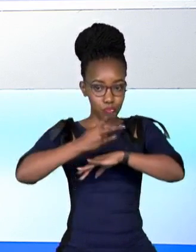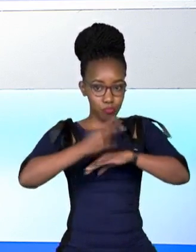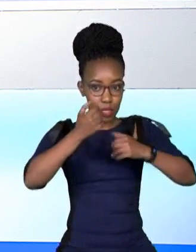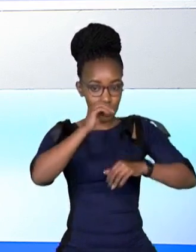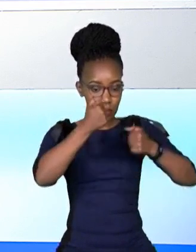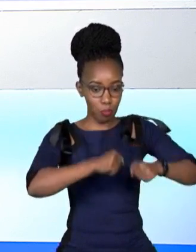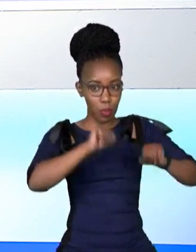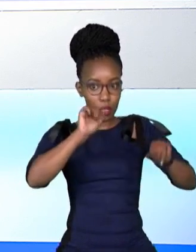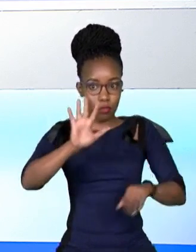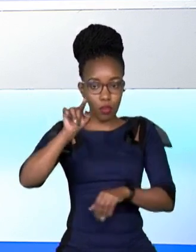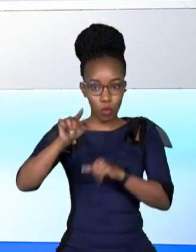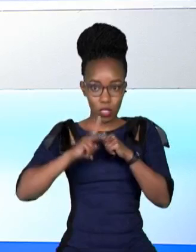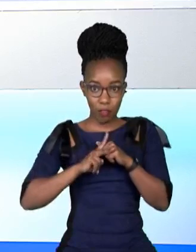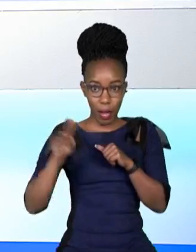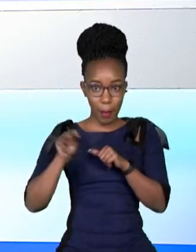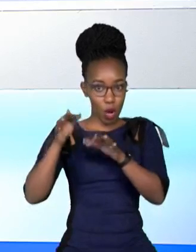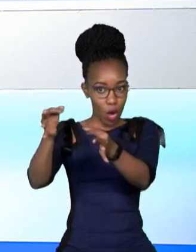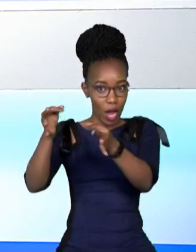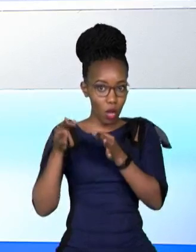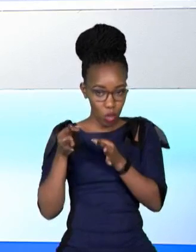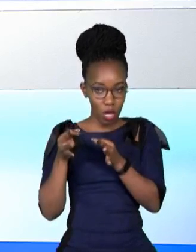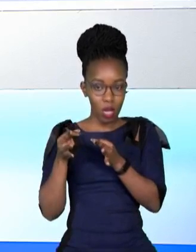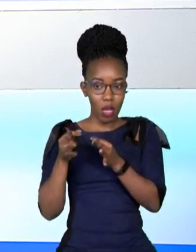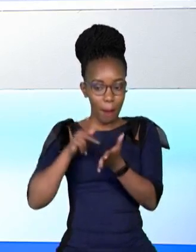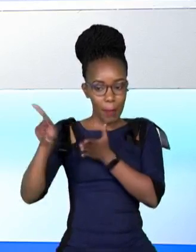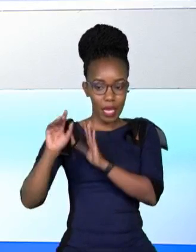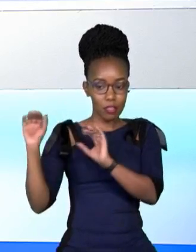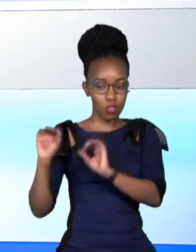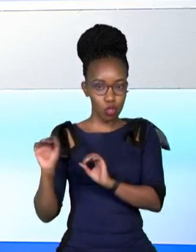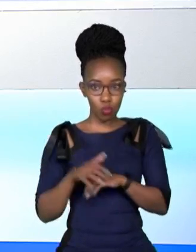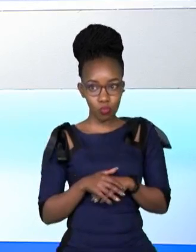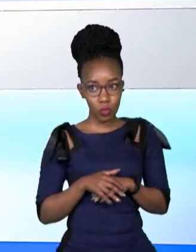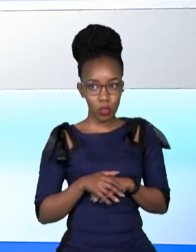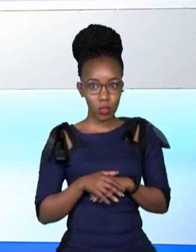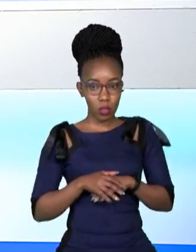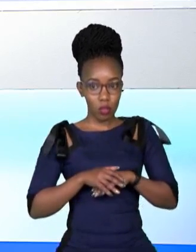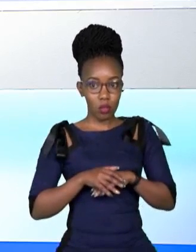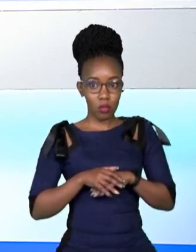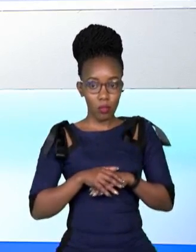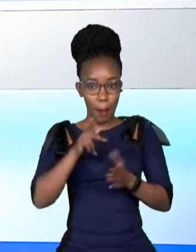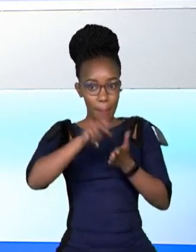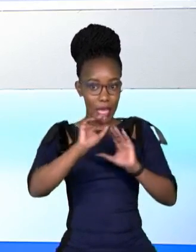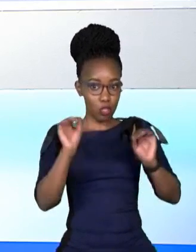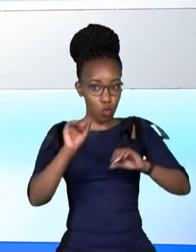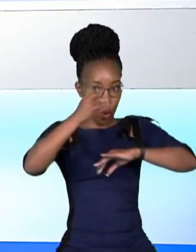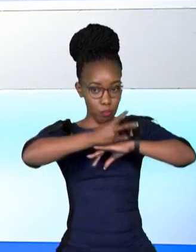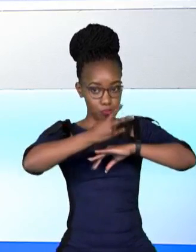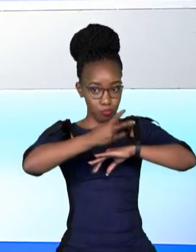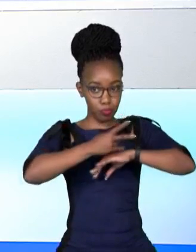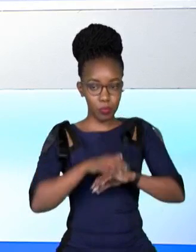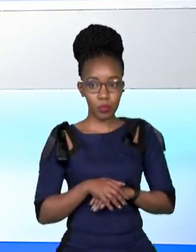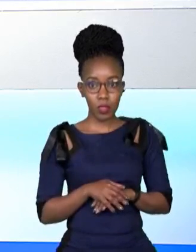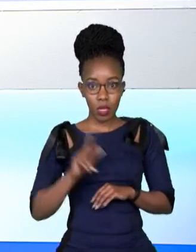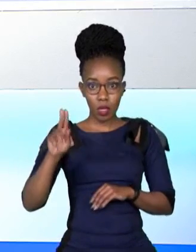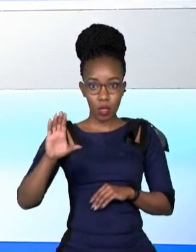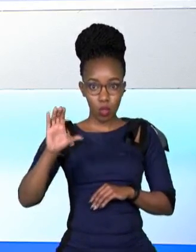Kimunyo, 5.7 million accounts have been declared dormant after the insured failed to fund the national insurer. However, the Kenya Union of Clinical